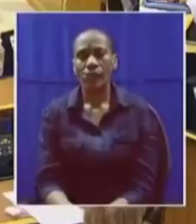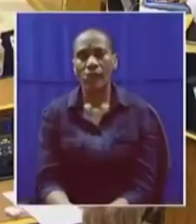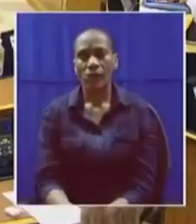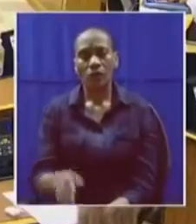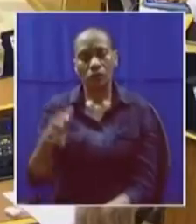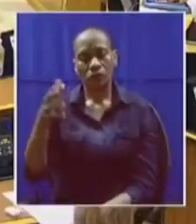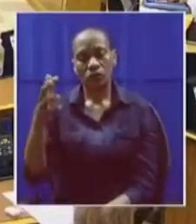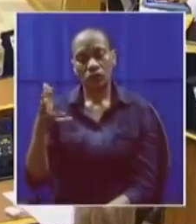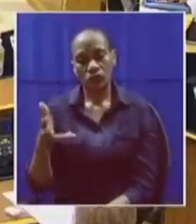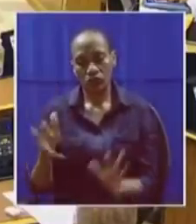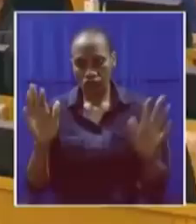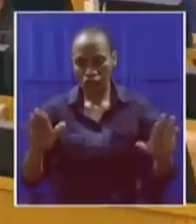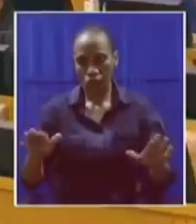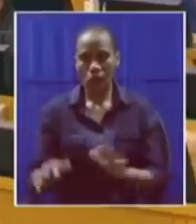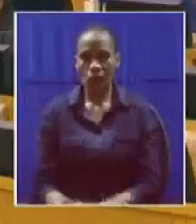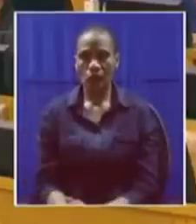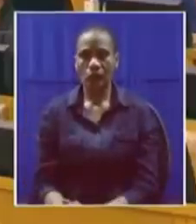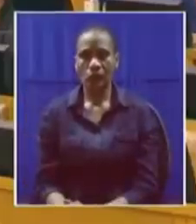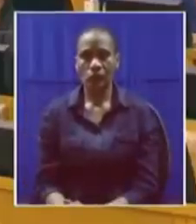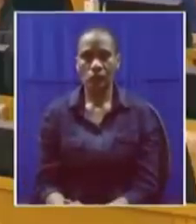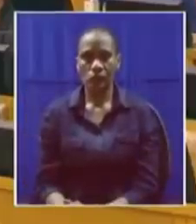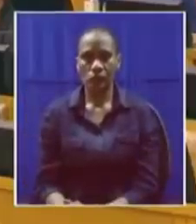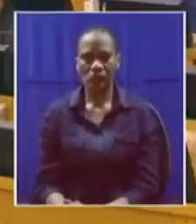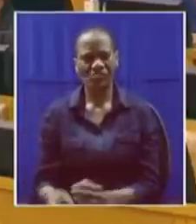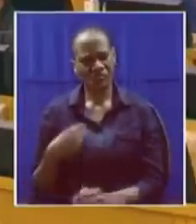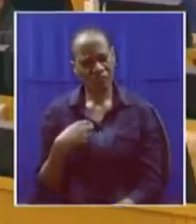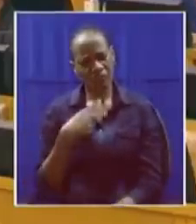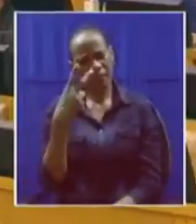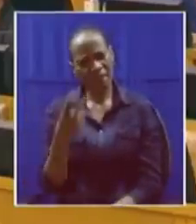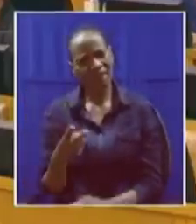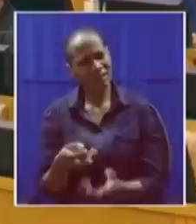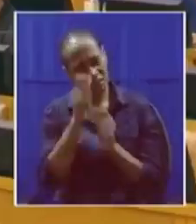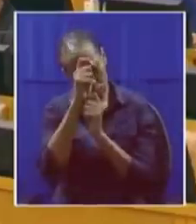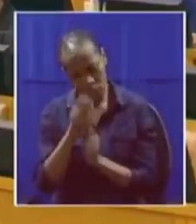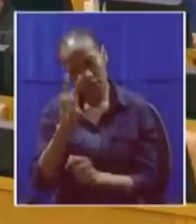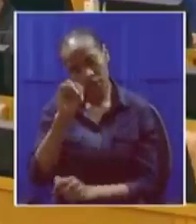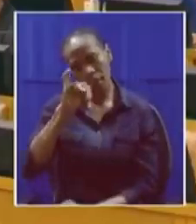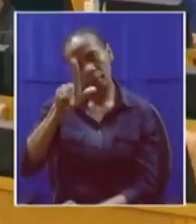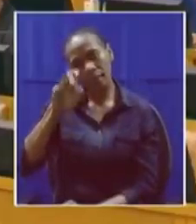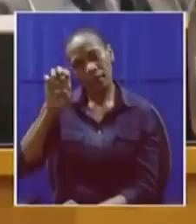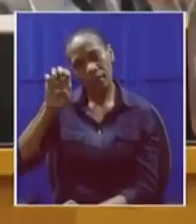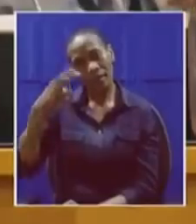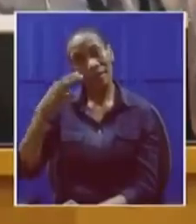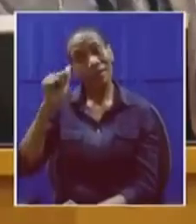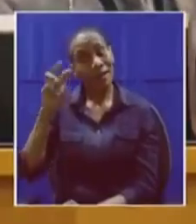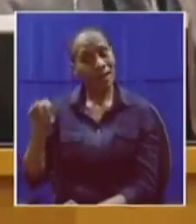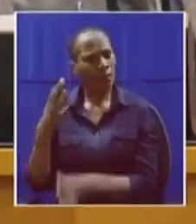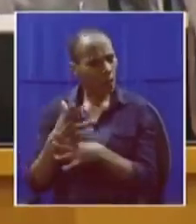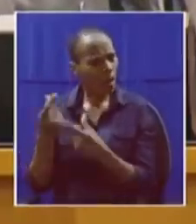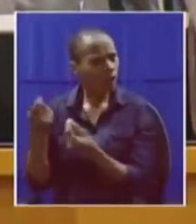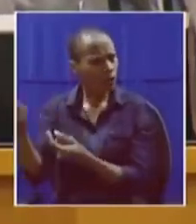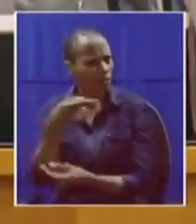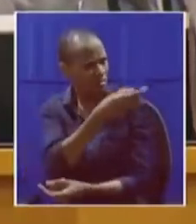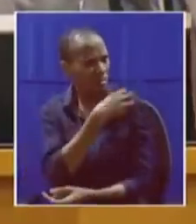Sir, Order. it imputes improper motives on the Honourable Milam to suggest that he is a lobbyist and not an honourable member of this